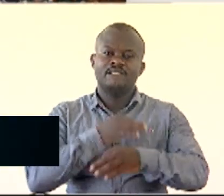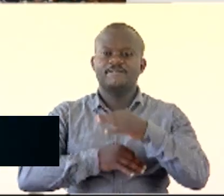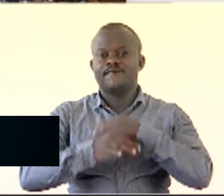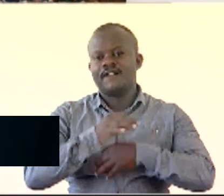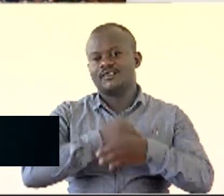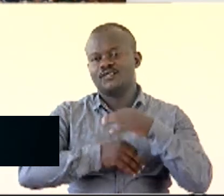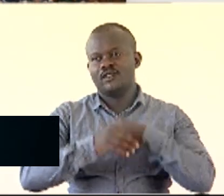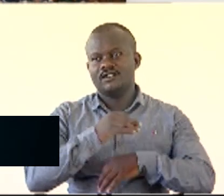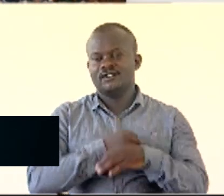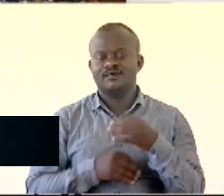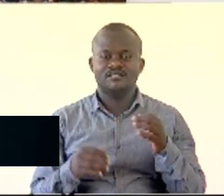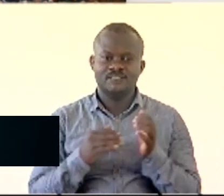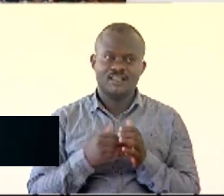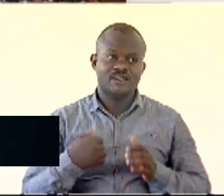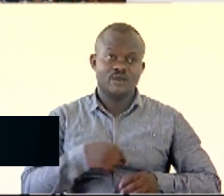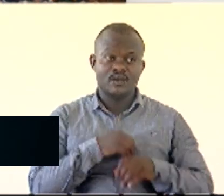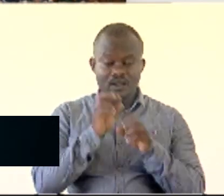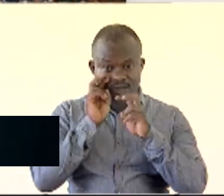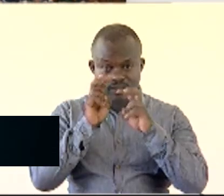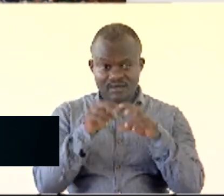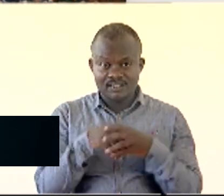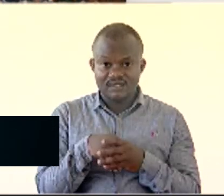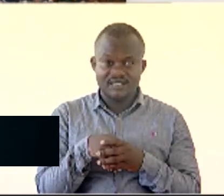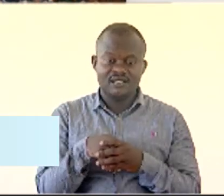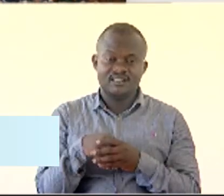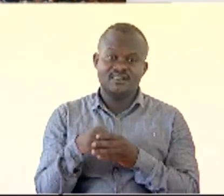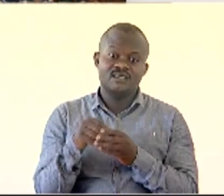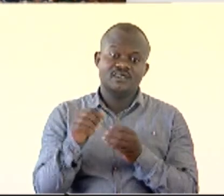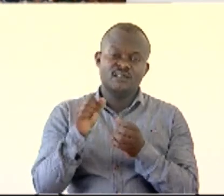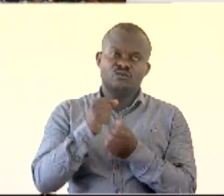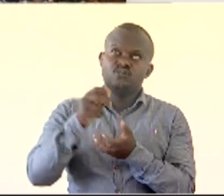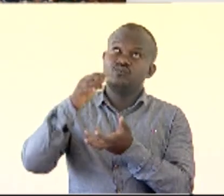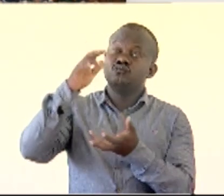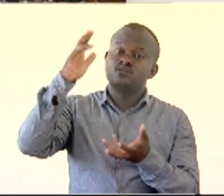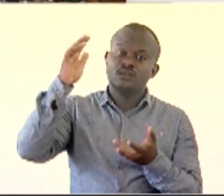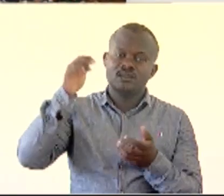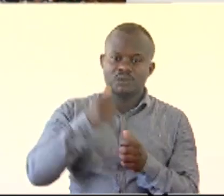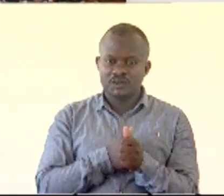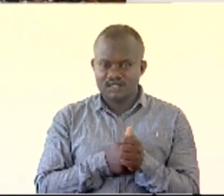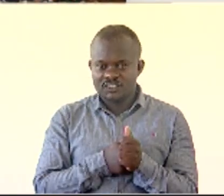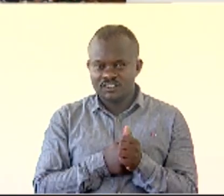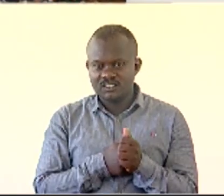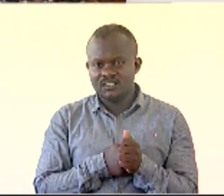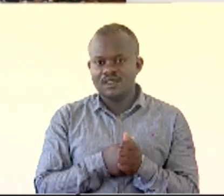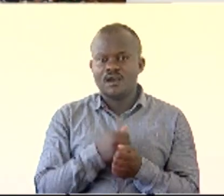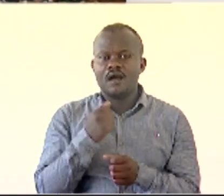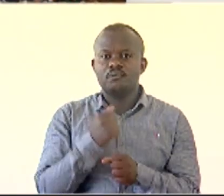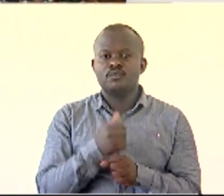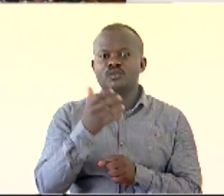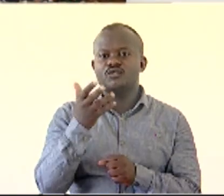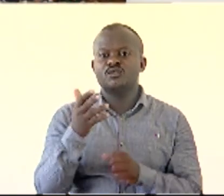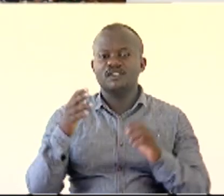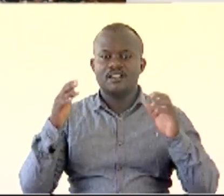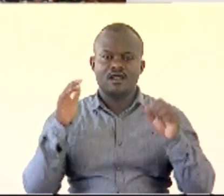industry. And you can see it has chimneys which are producing a